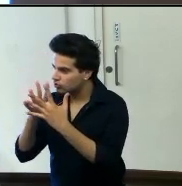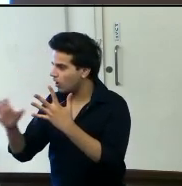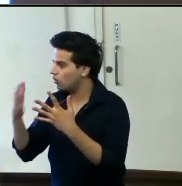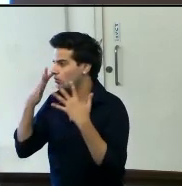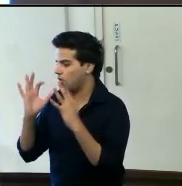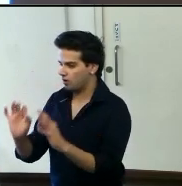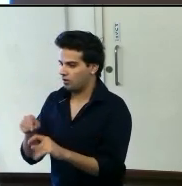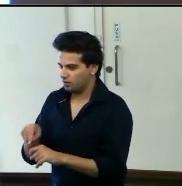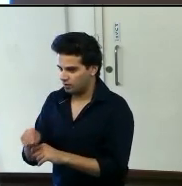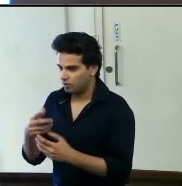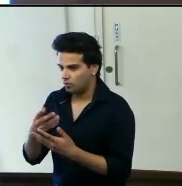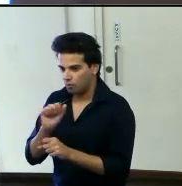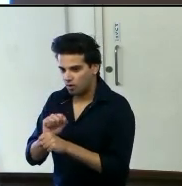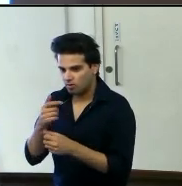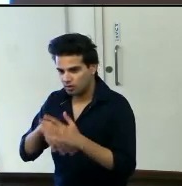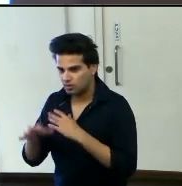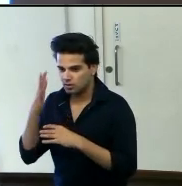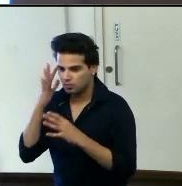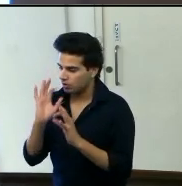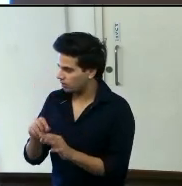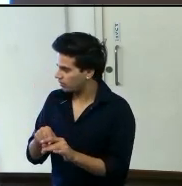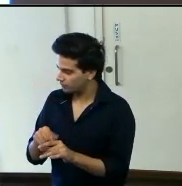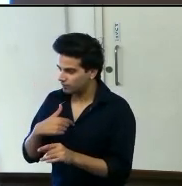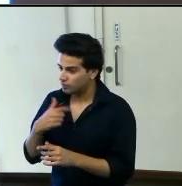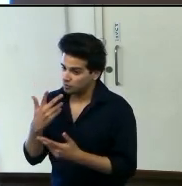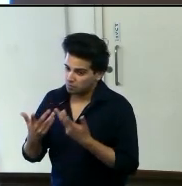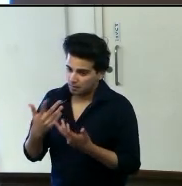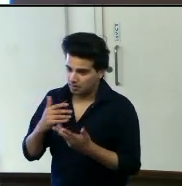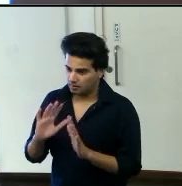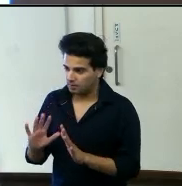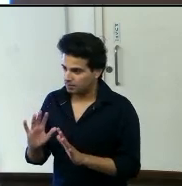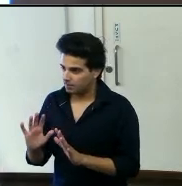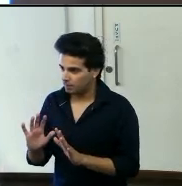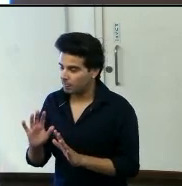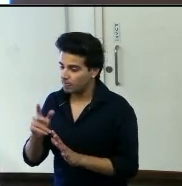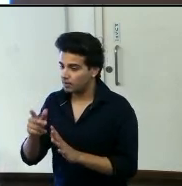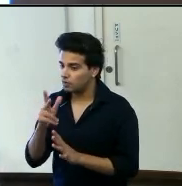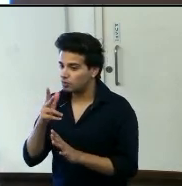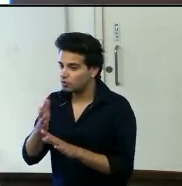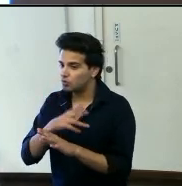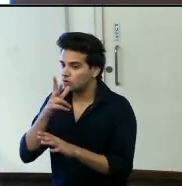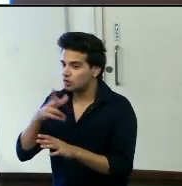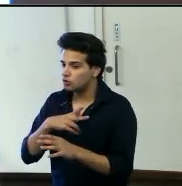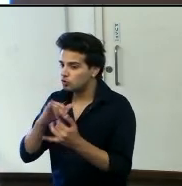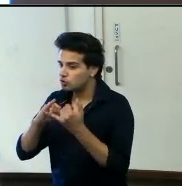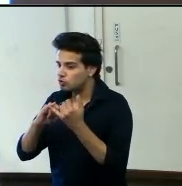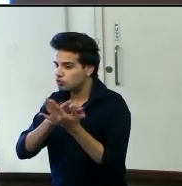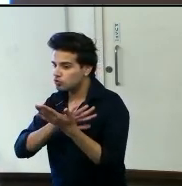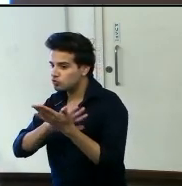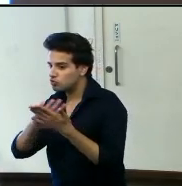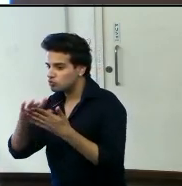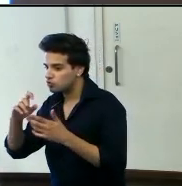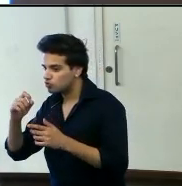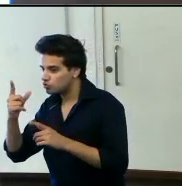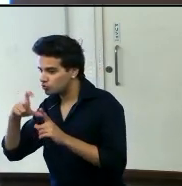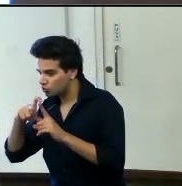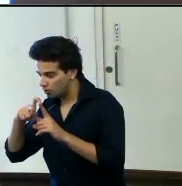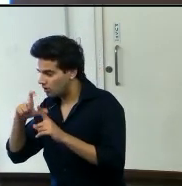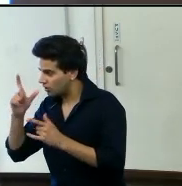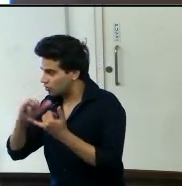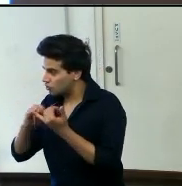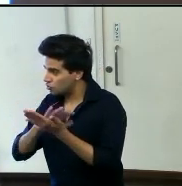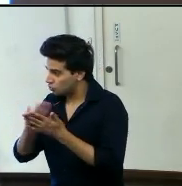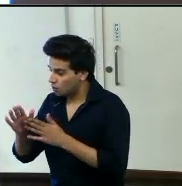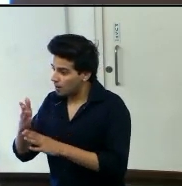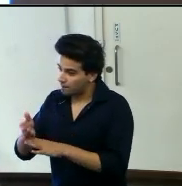element in the display, right? So you said should. So the question is that should was not